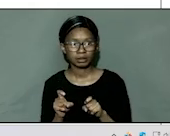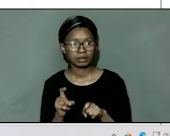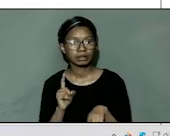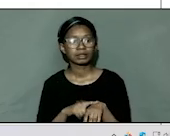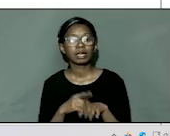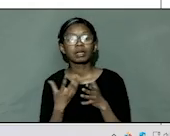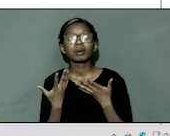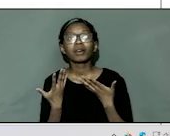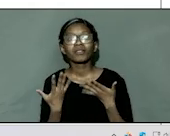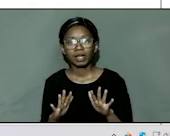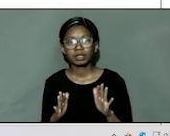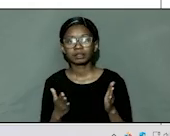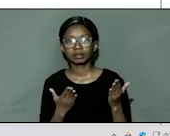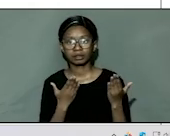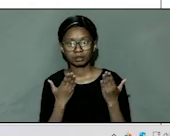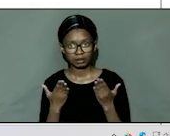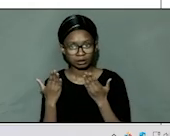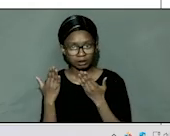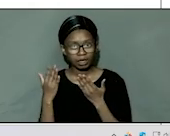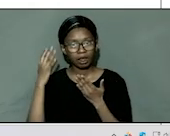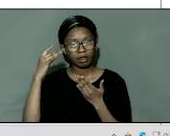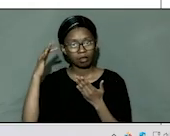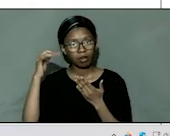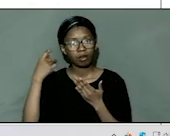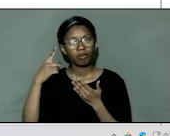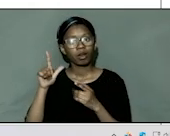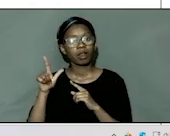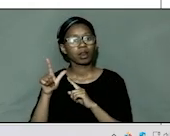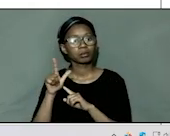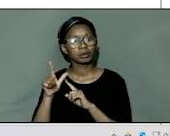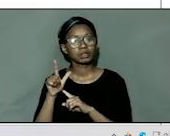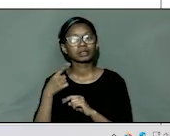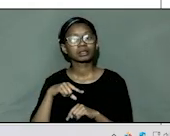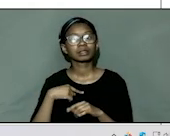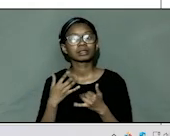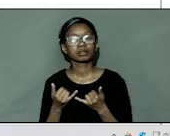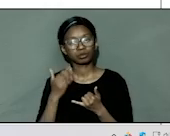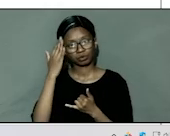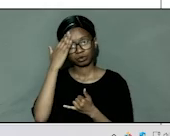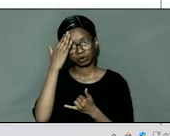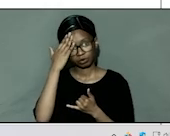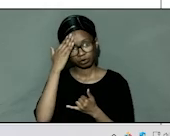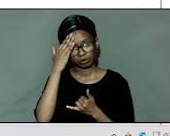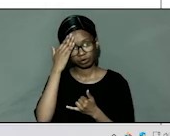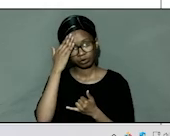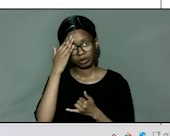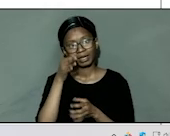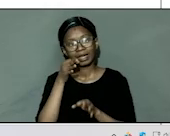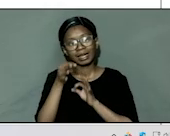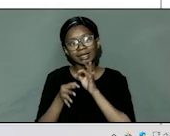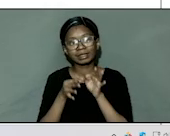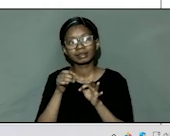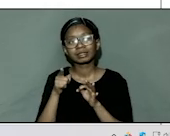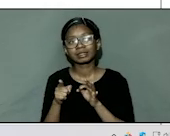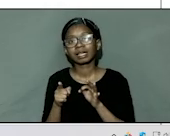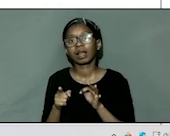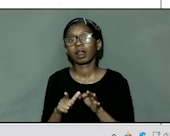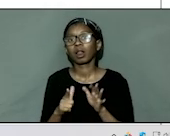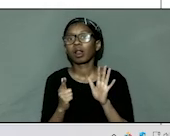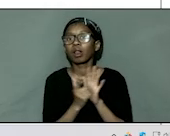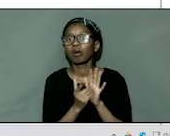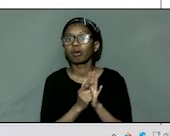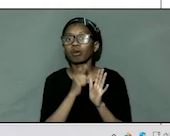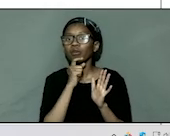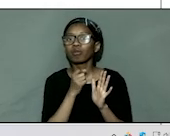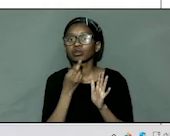studied the theory of Lamarckism, we now know and how to explain the law of use and disuse and the law